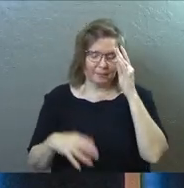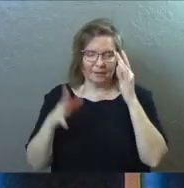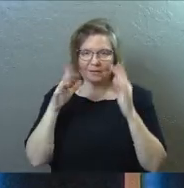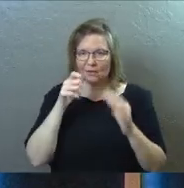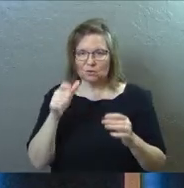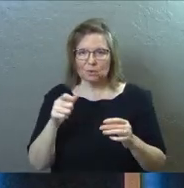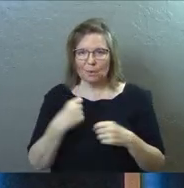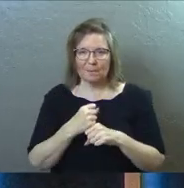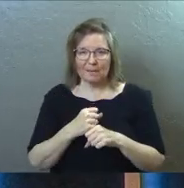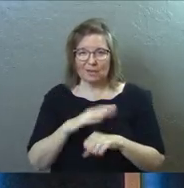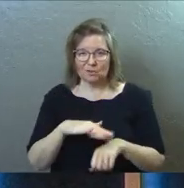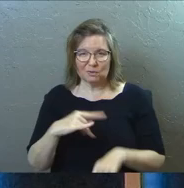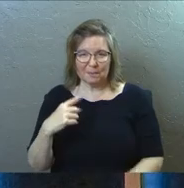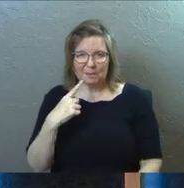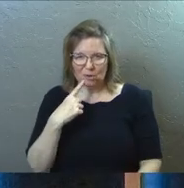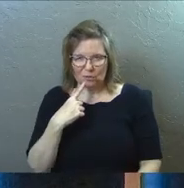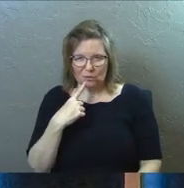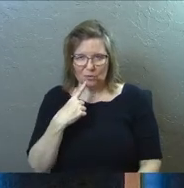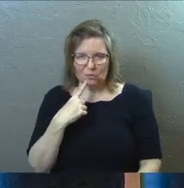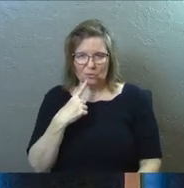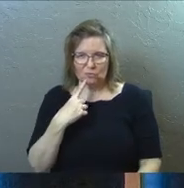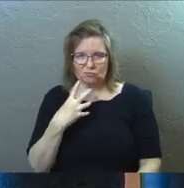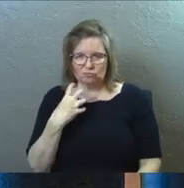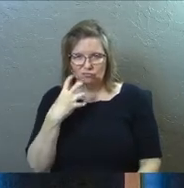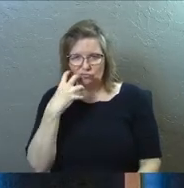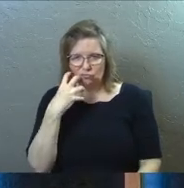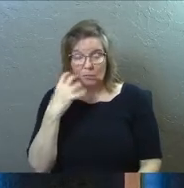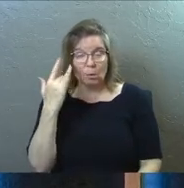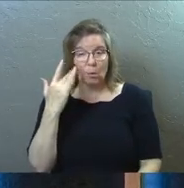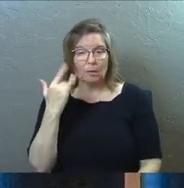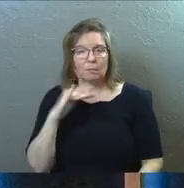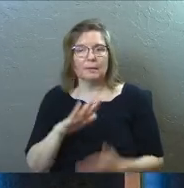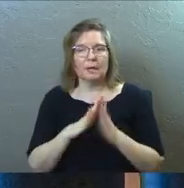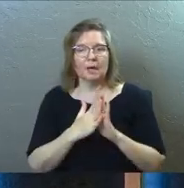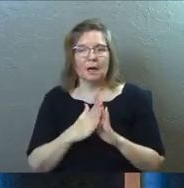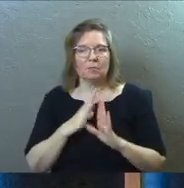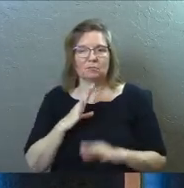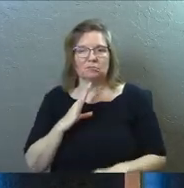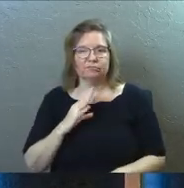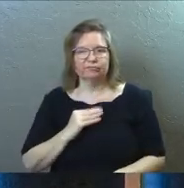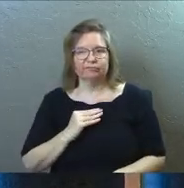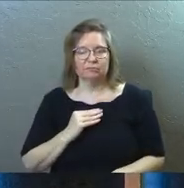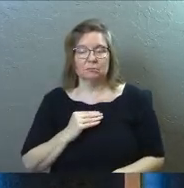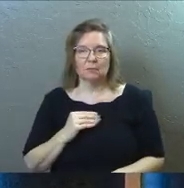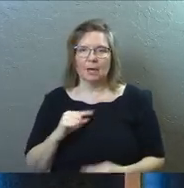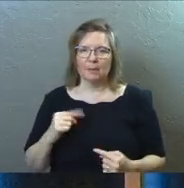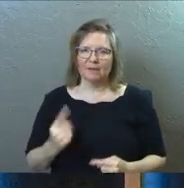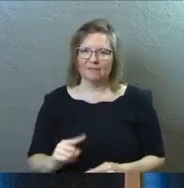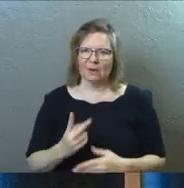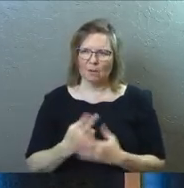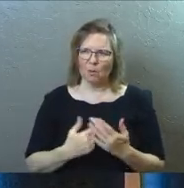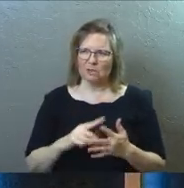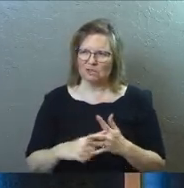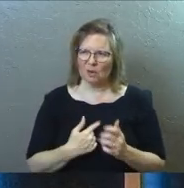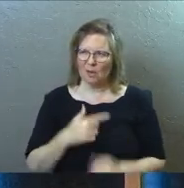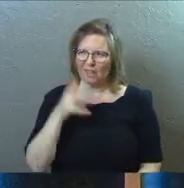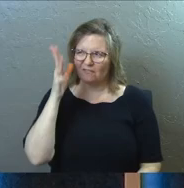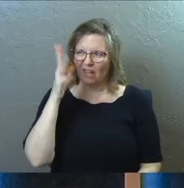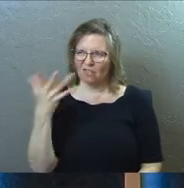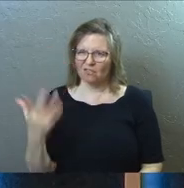Fathers, do not embitter your children, or they will become discouraged. I'm offended that both of these start with fathers, by the